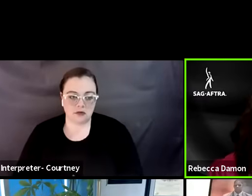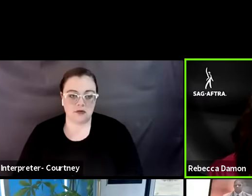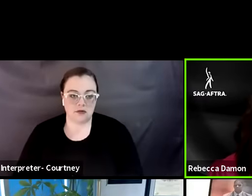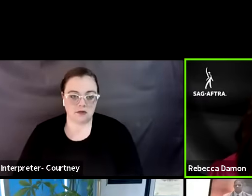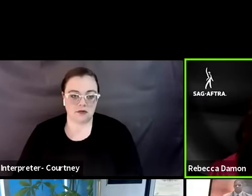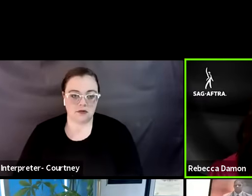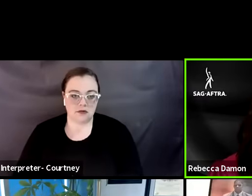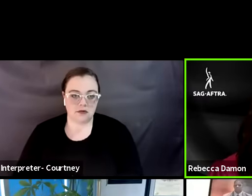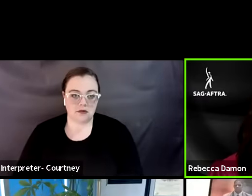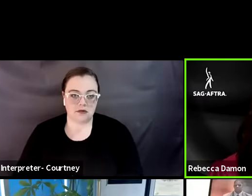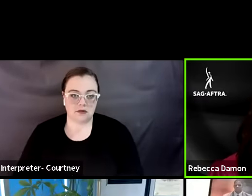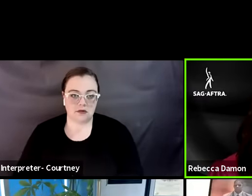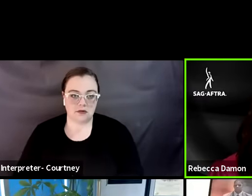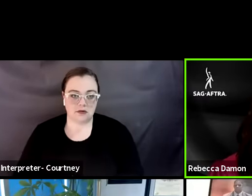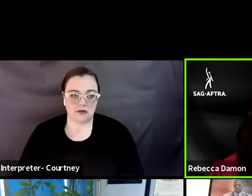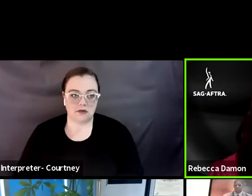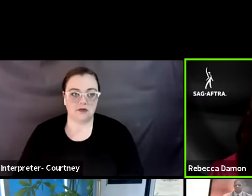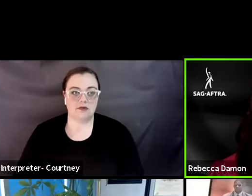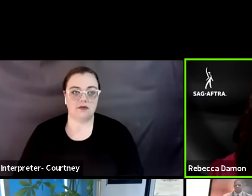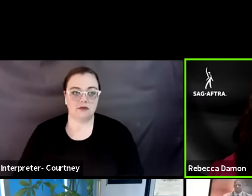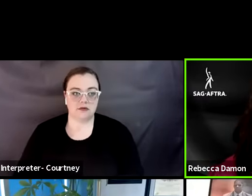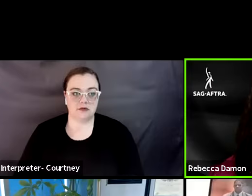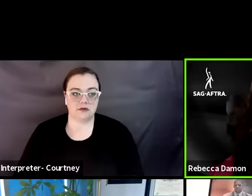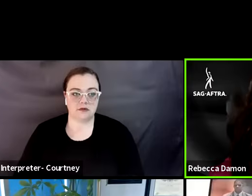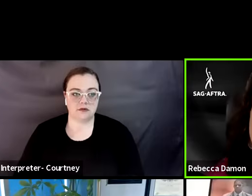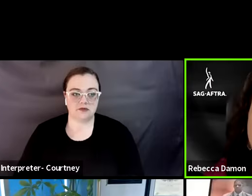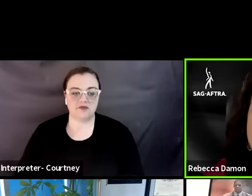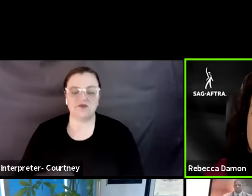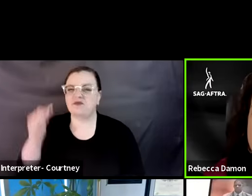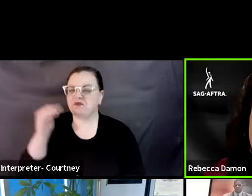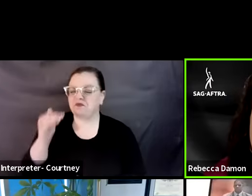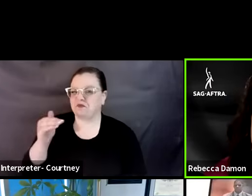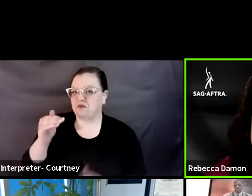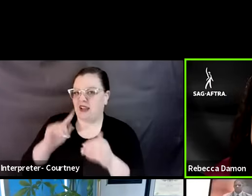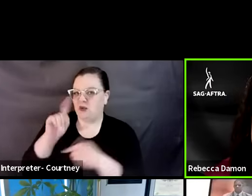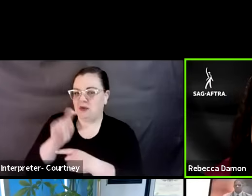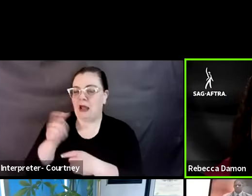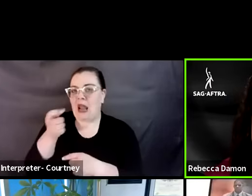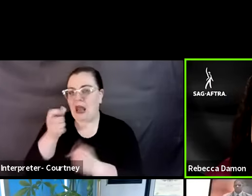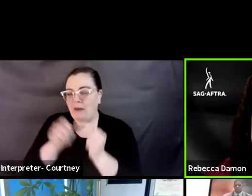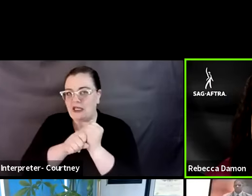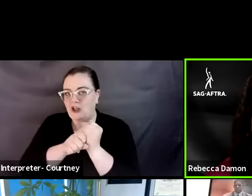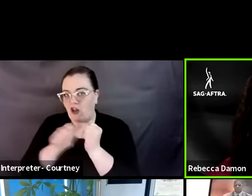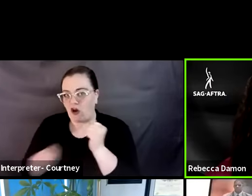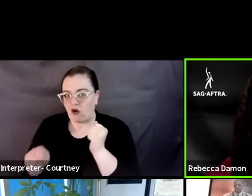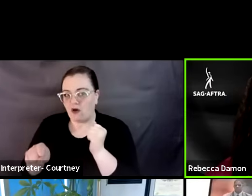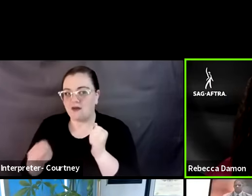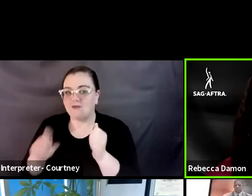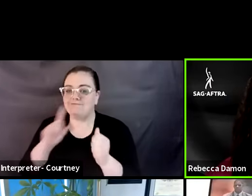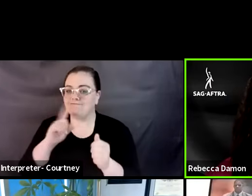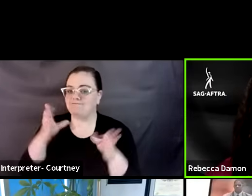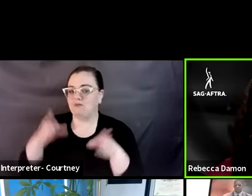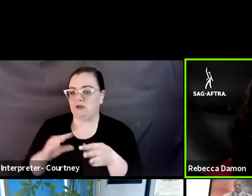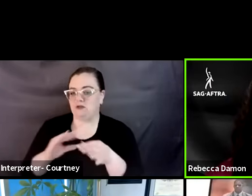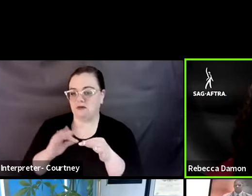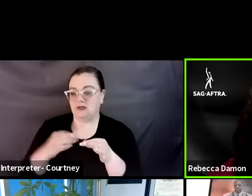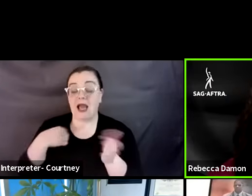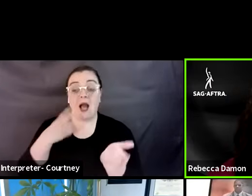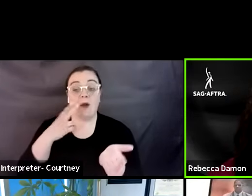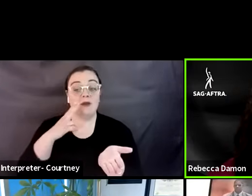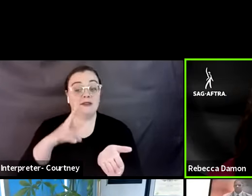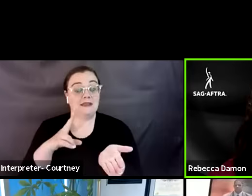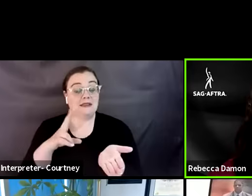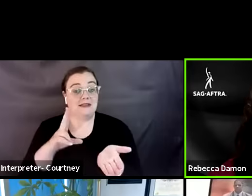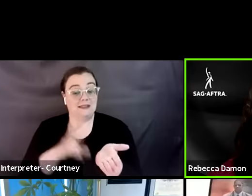So this is sort of a long one. I was signed by a small but legit